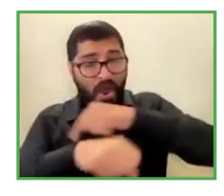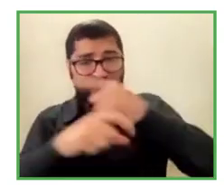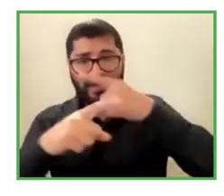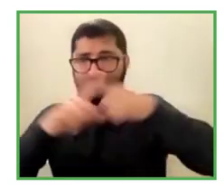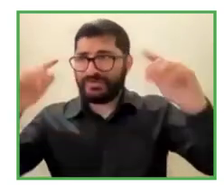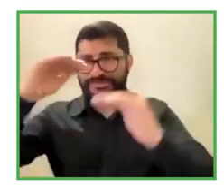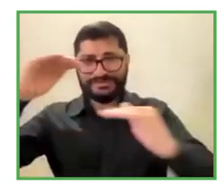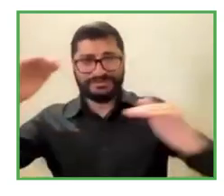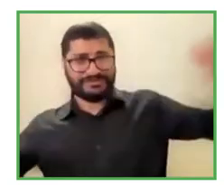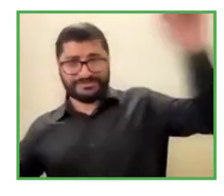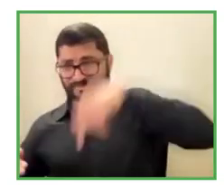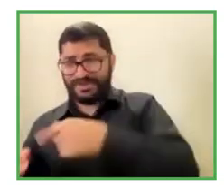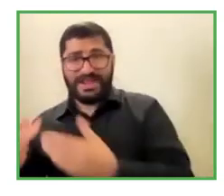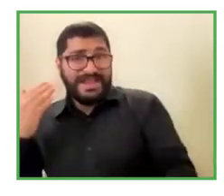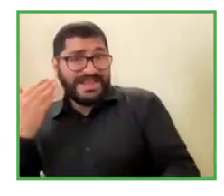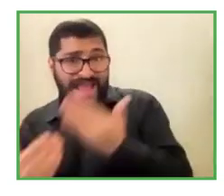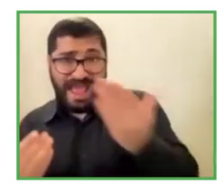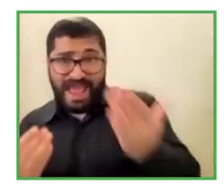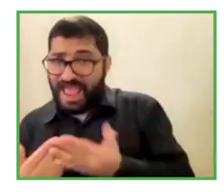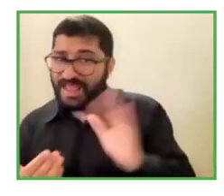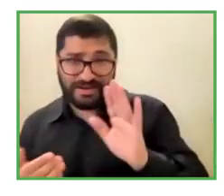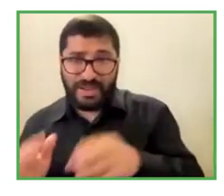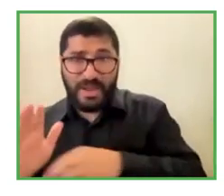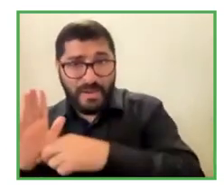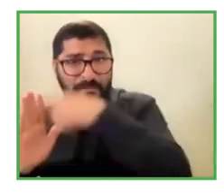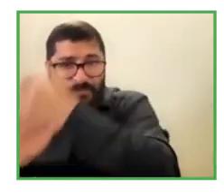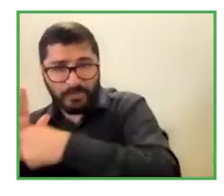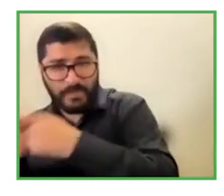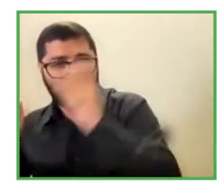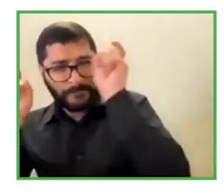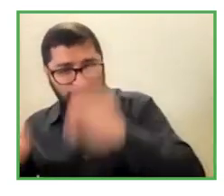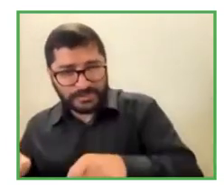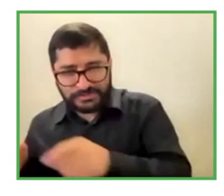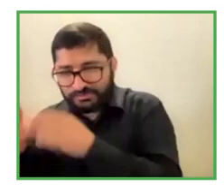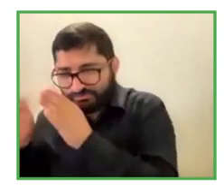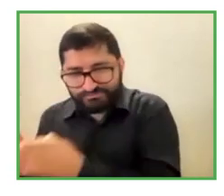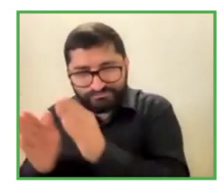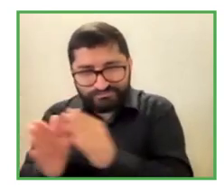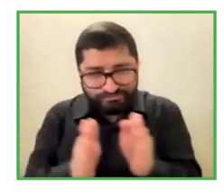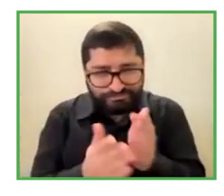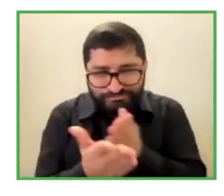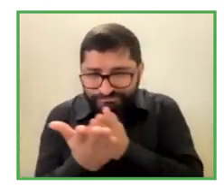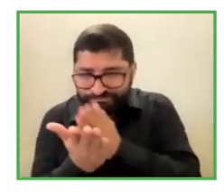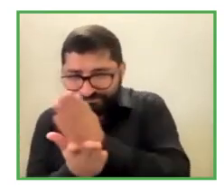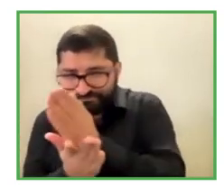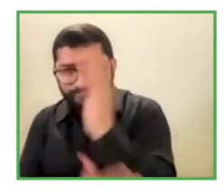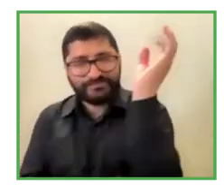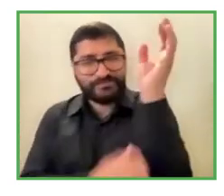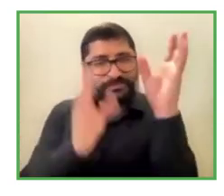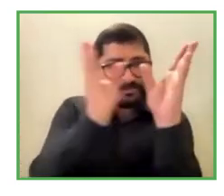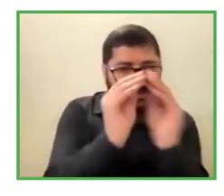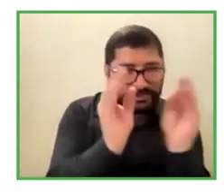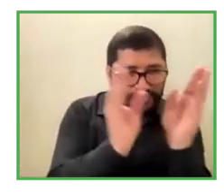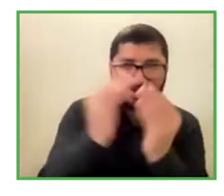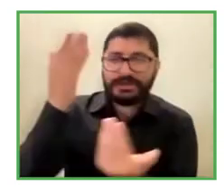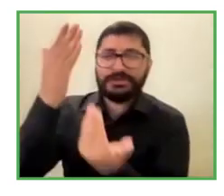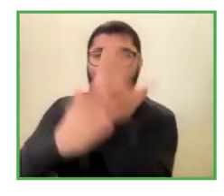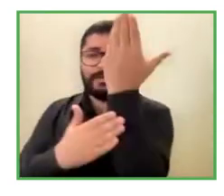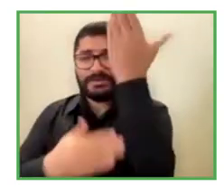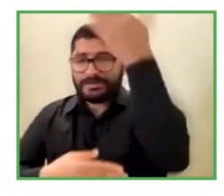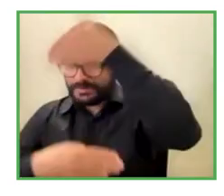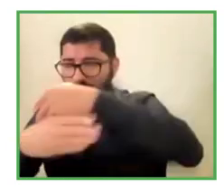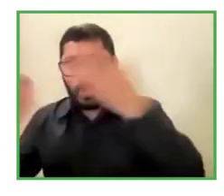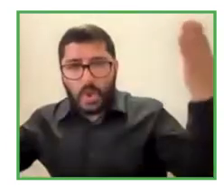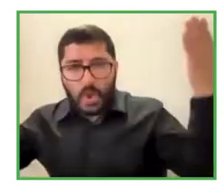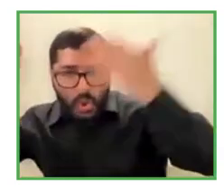have 10, so that involves beginning our meetings earlier, and they also need to adjust,